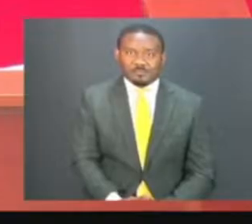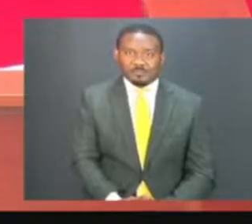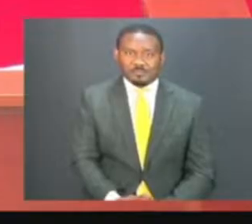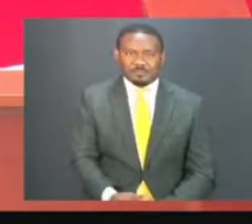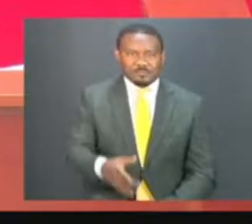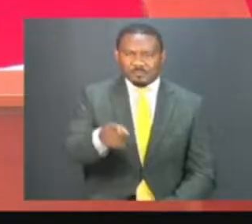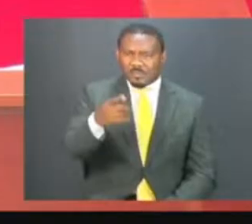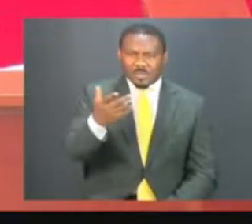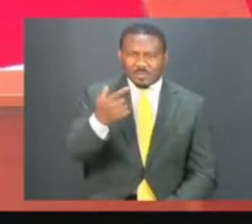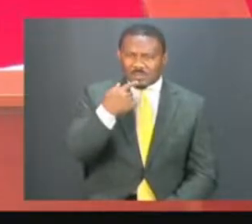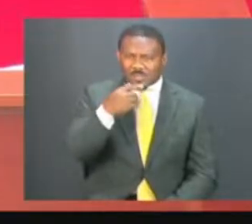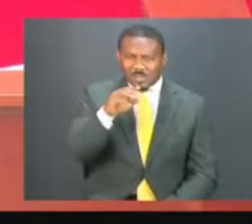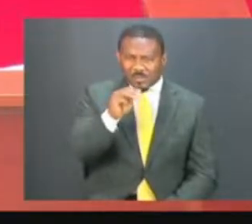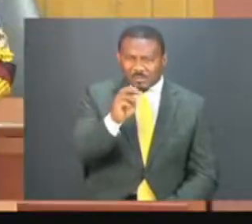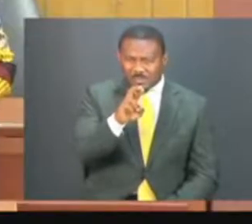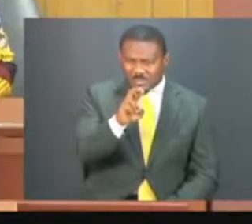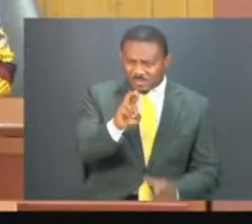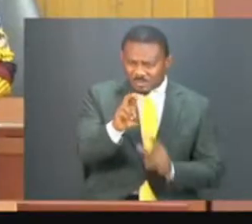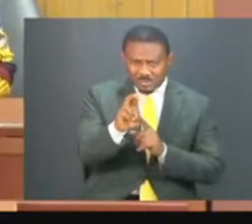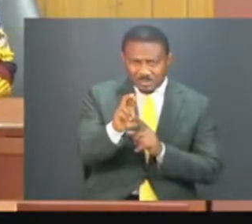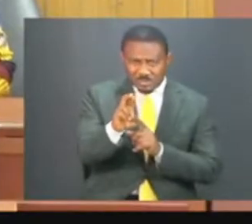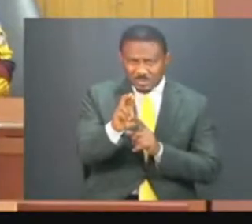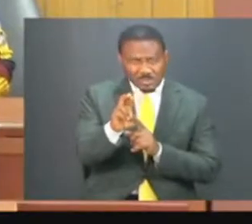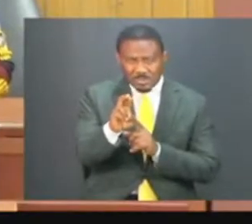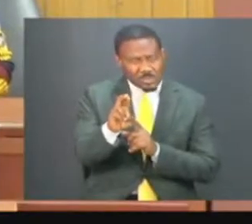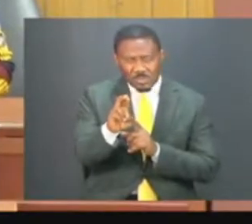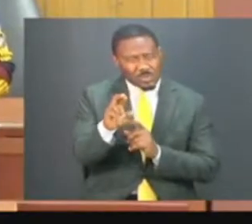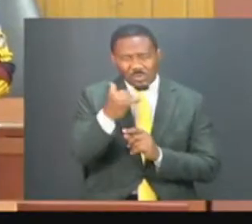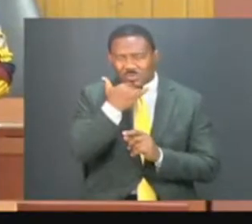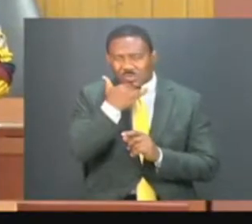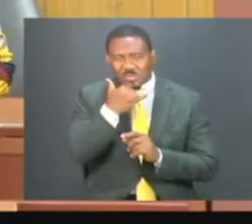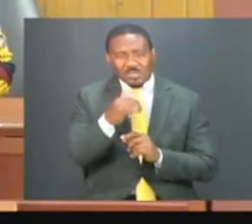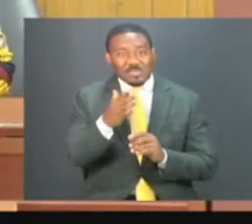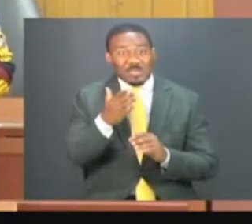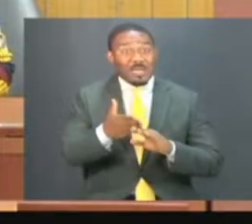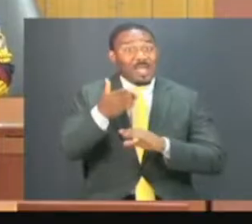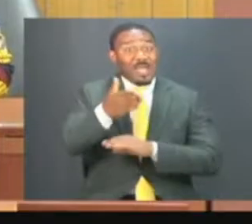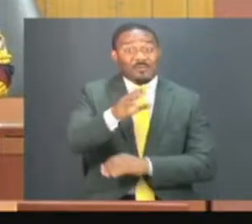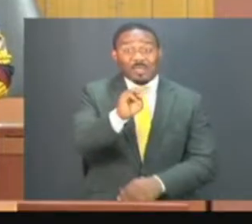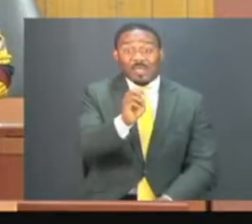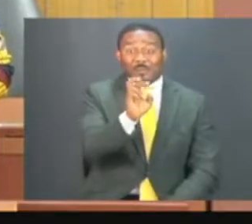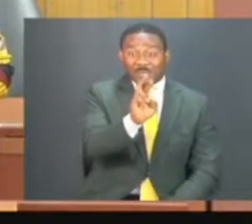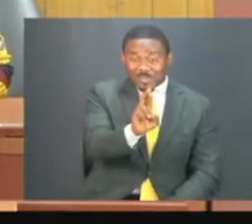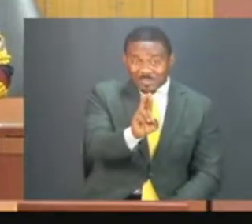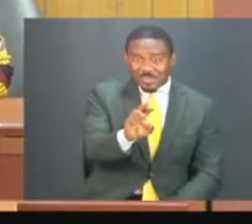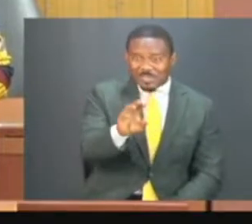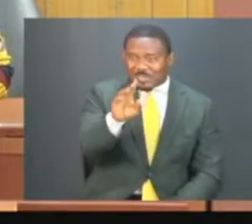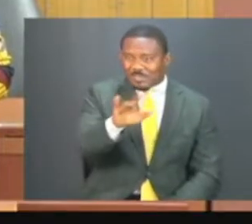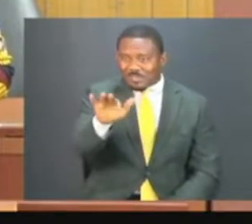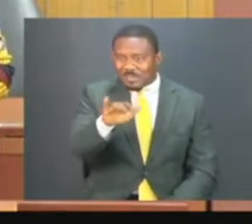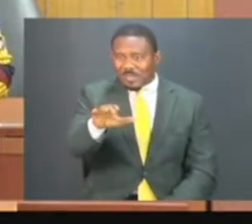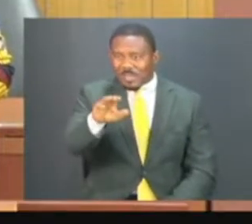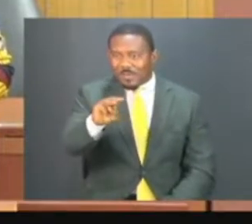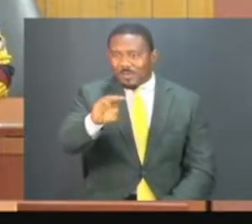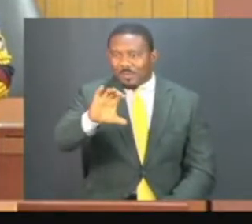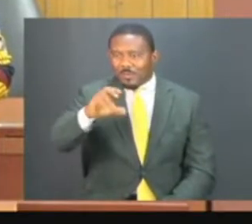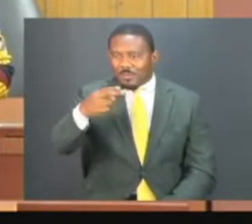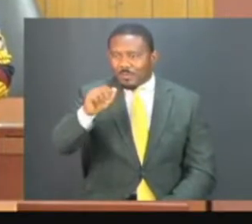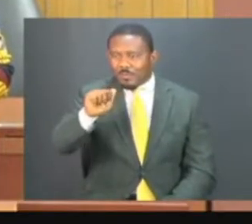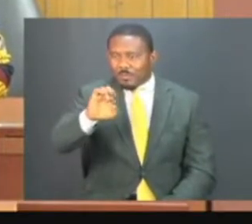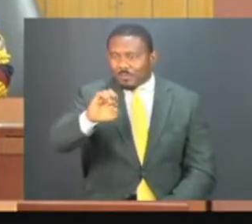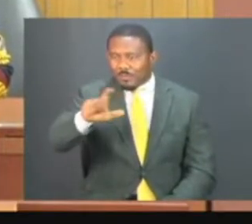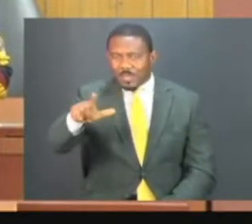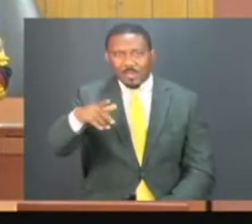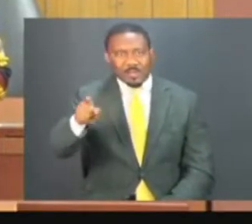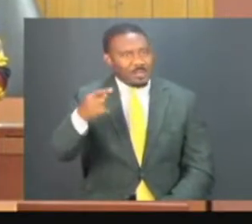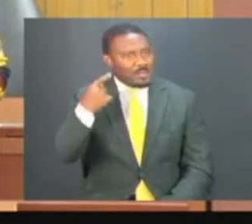the Mr., but then I'm talking about the He A-E-L. said after Mr., we should correct the name Michael. That was